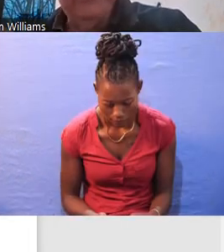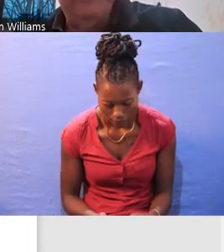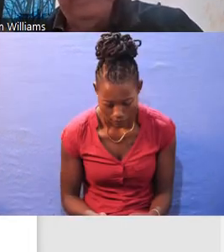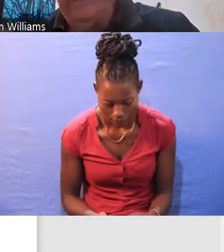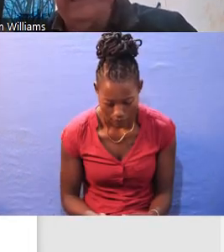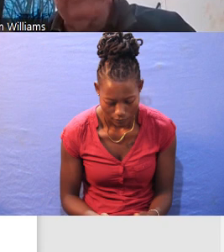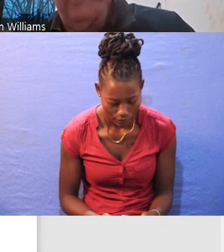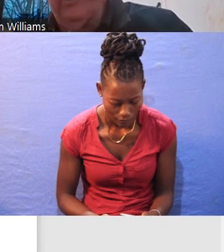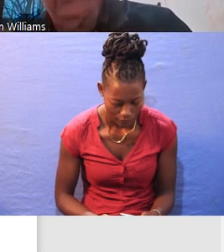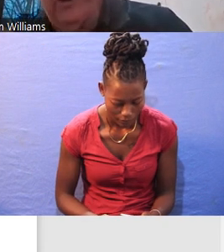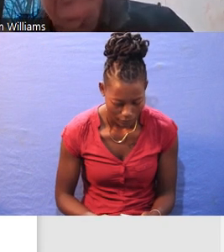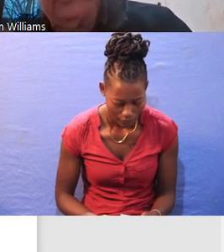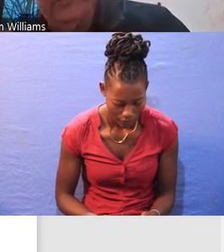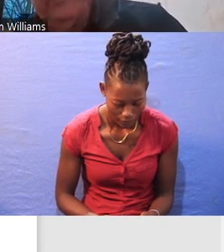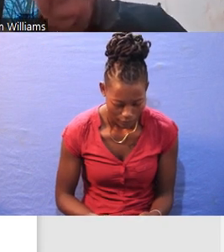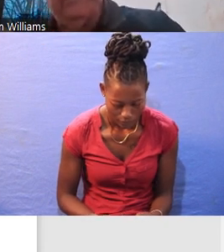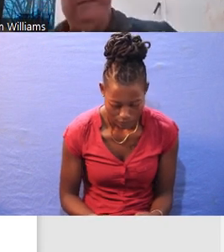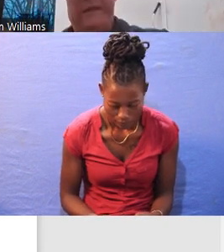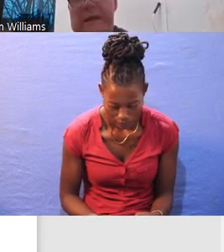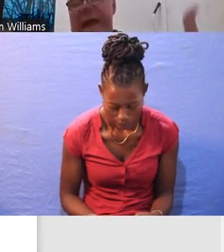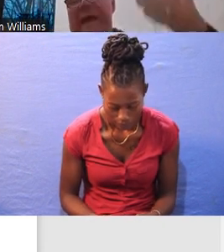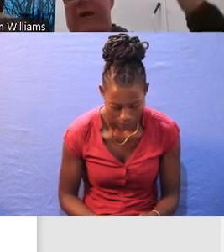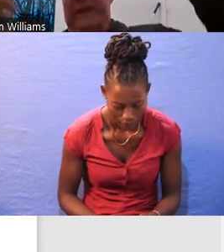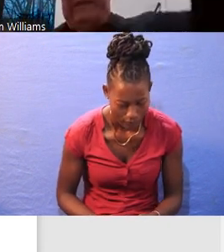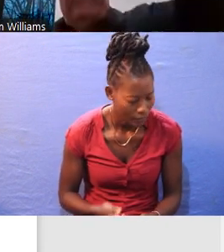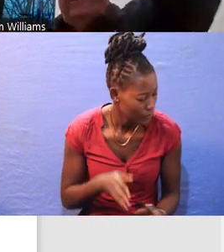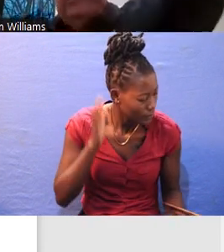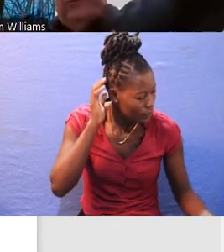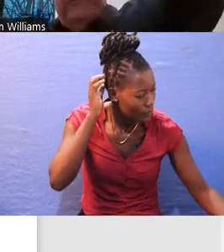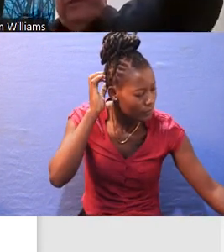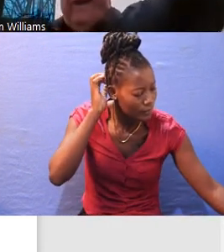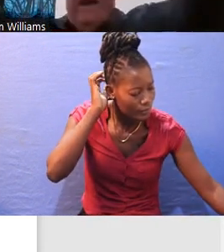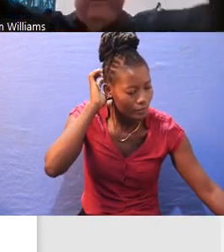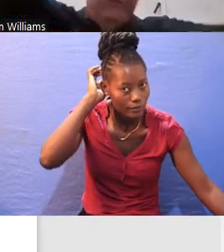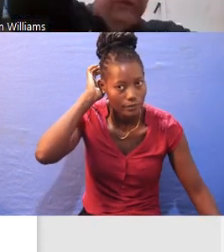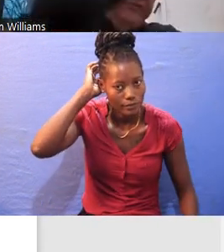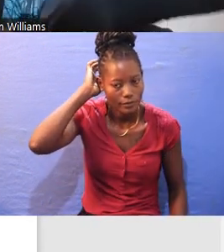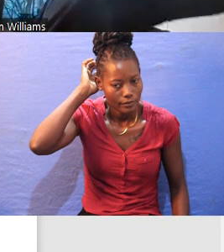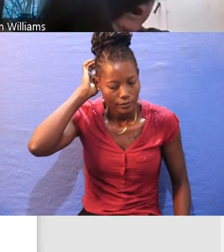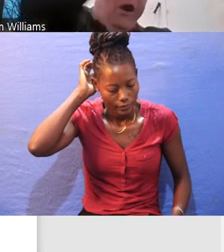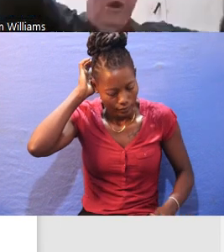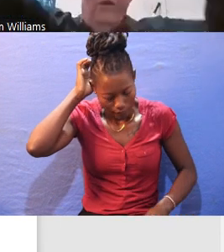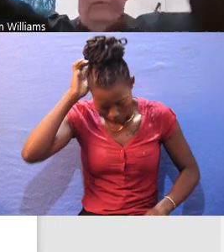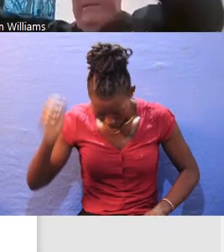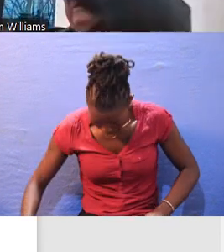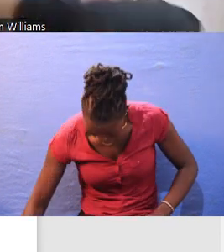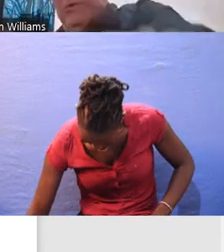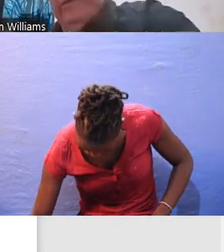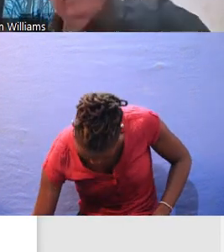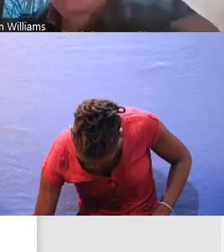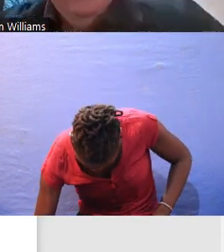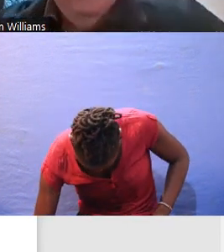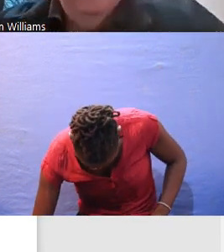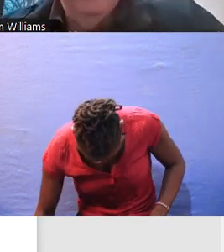When I was competing, I liked what we called the Russian twist, where I'd hang off the end of a bench and hold a 45 and twist over all the way back and